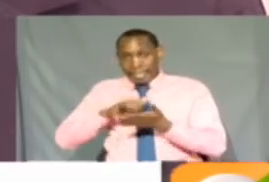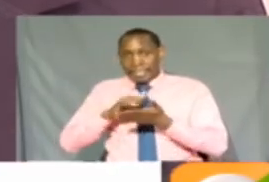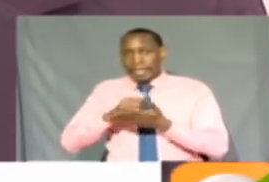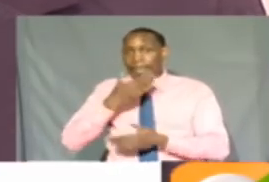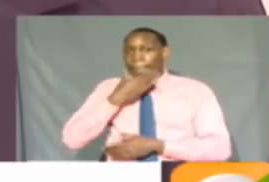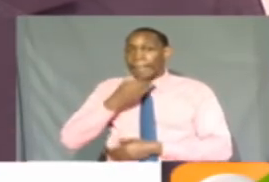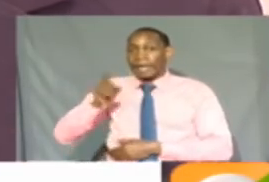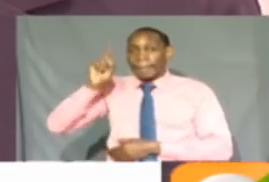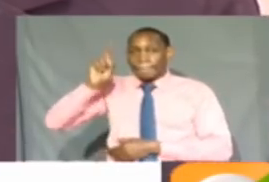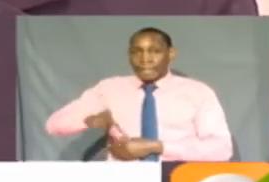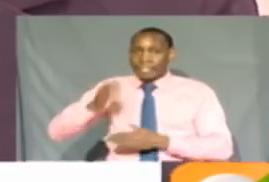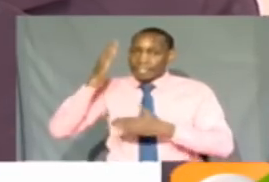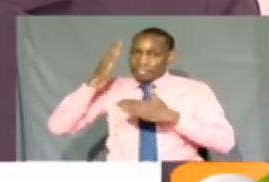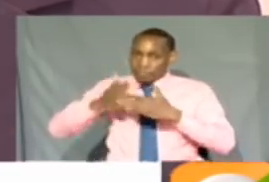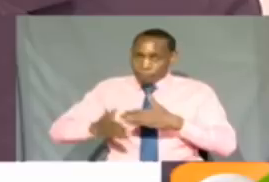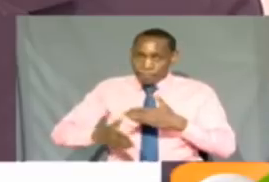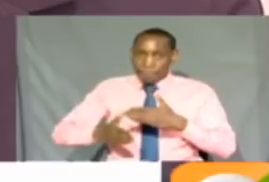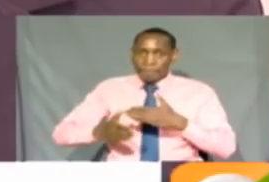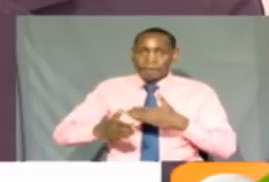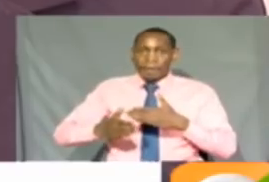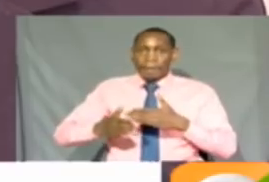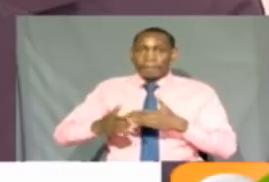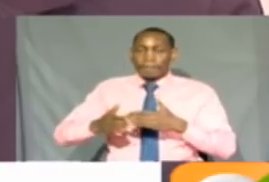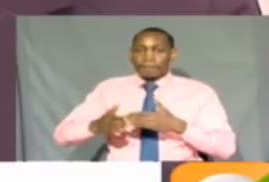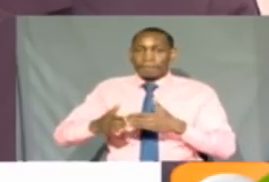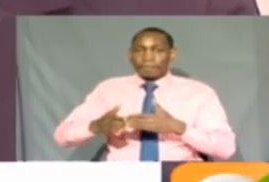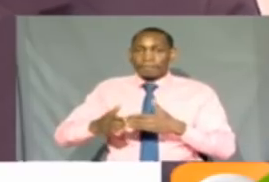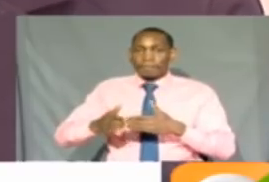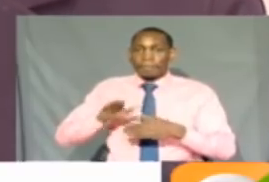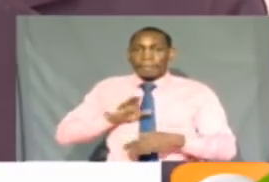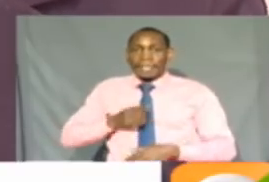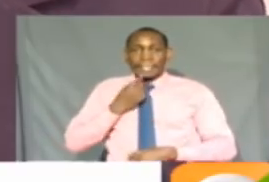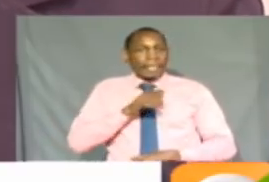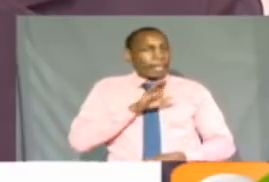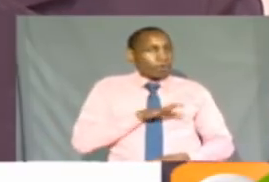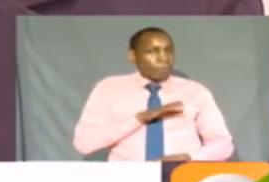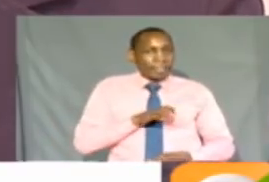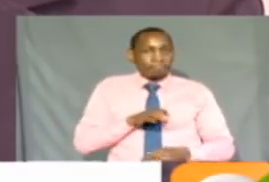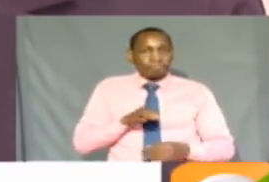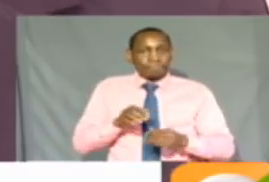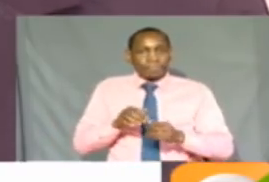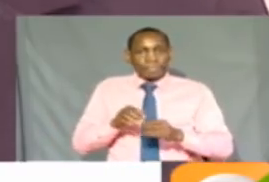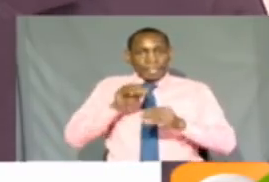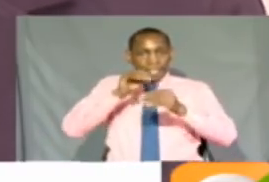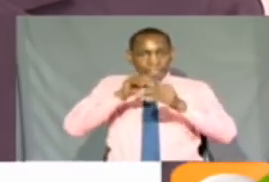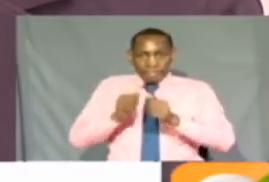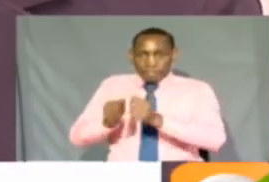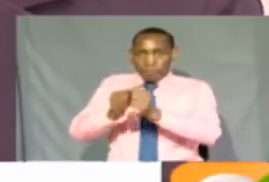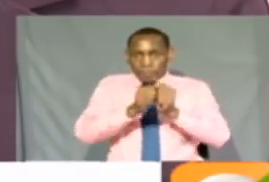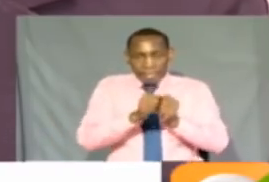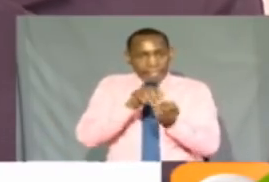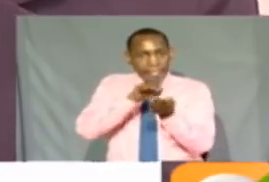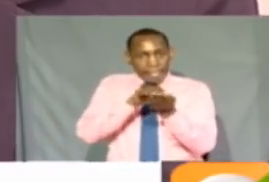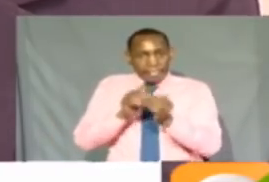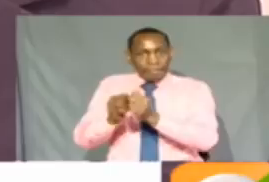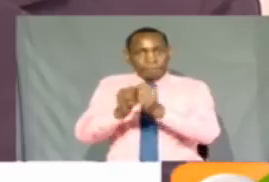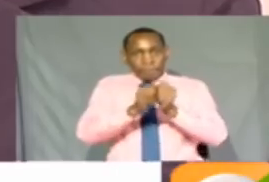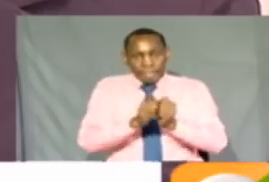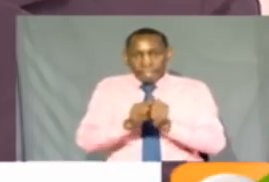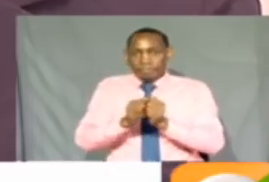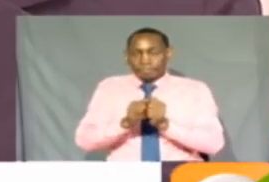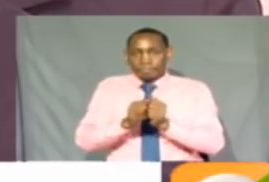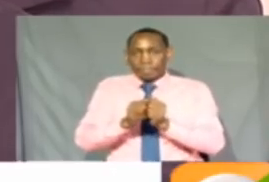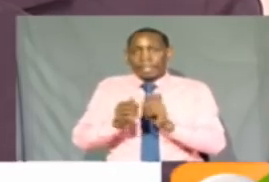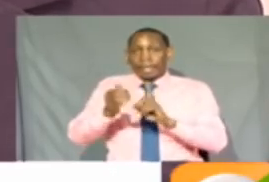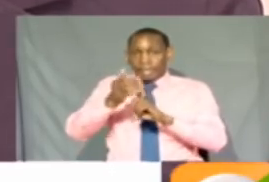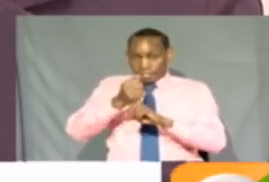men should stop. They should just tell their women, let's save together, let's invest together, and at least we will go